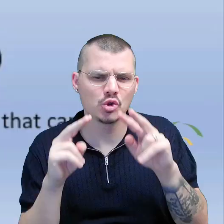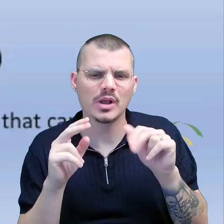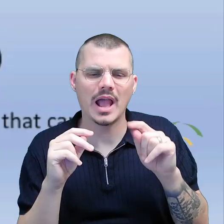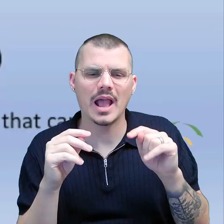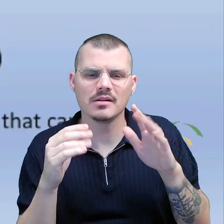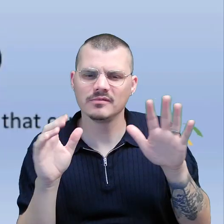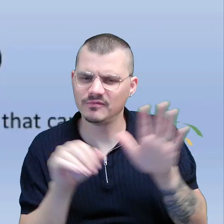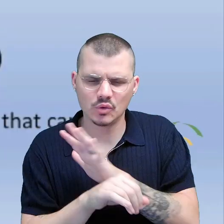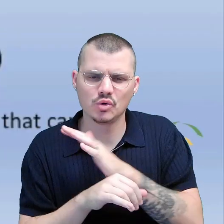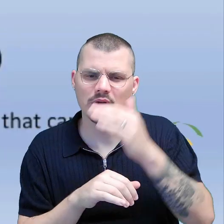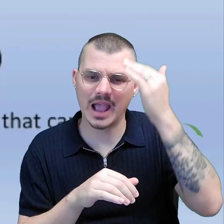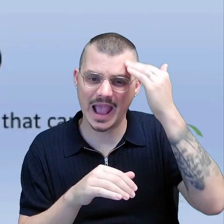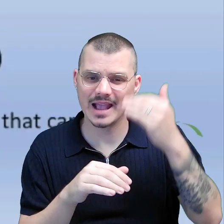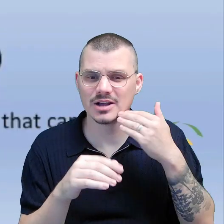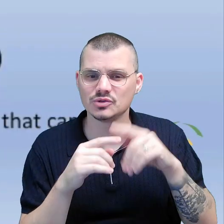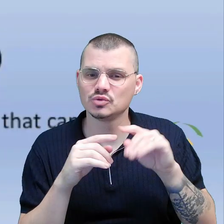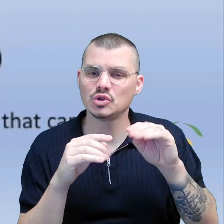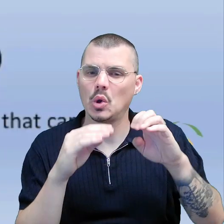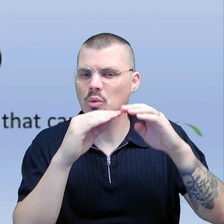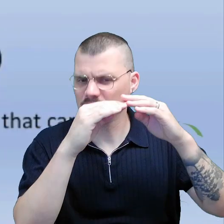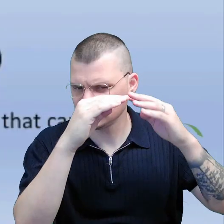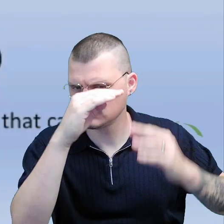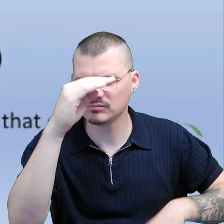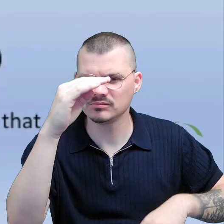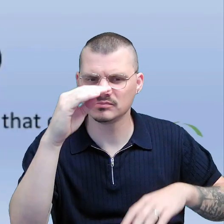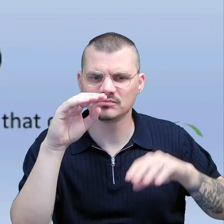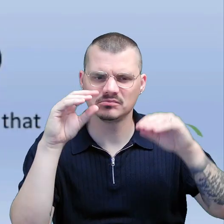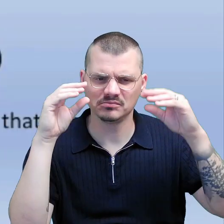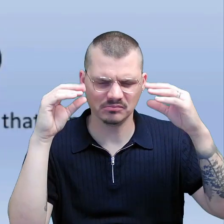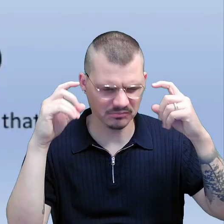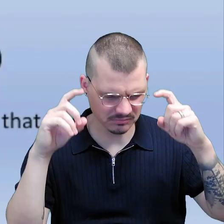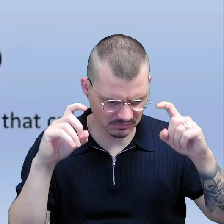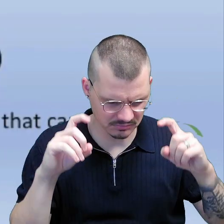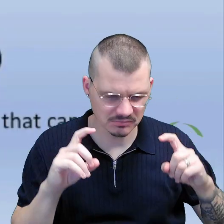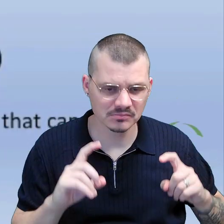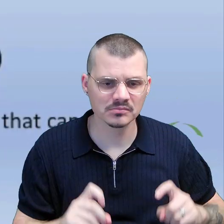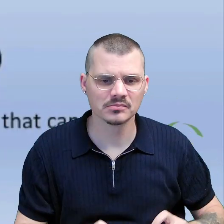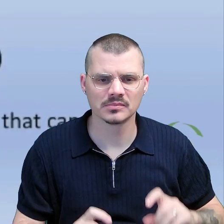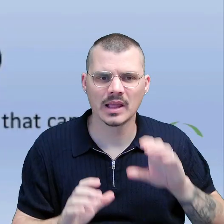to look at a person from head to toe.